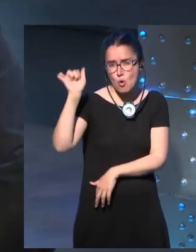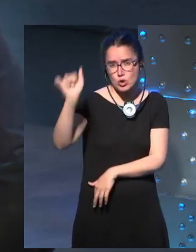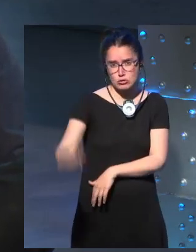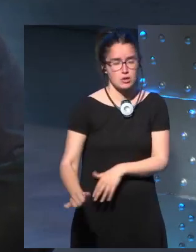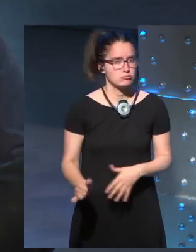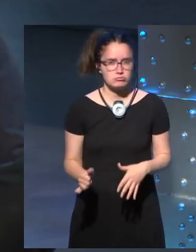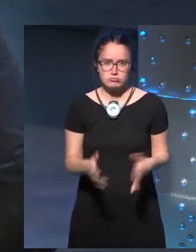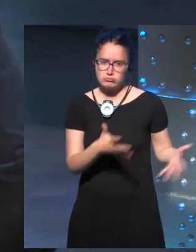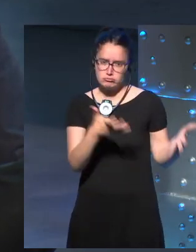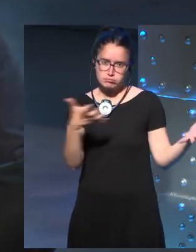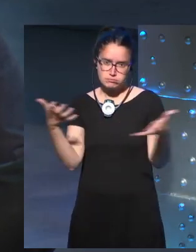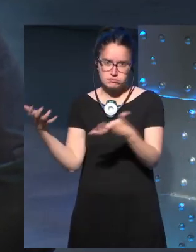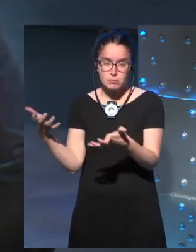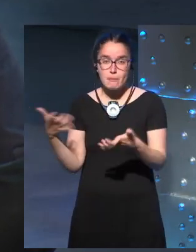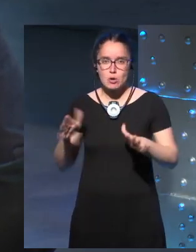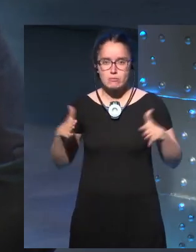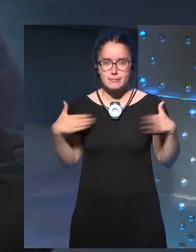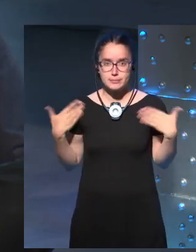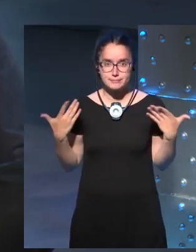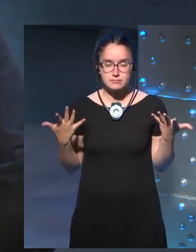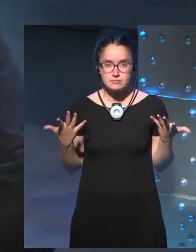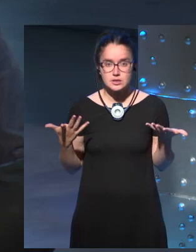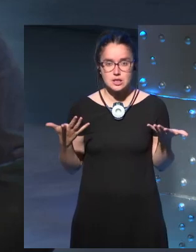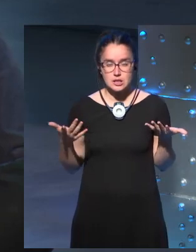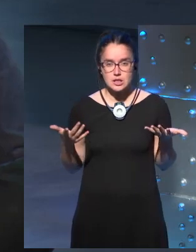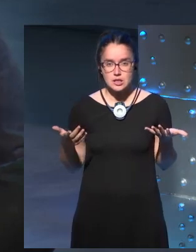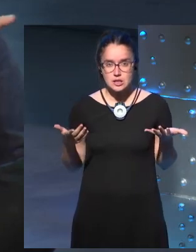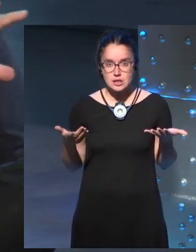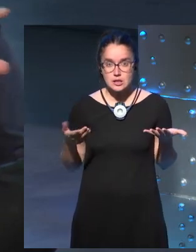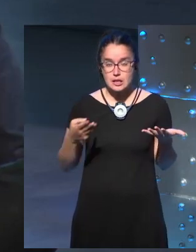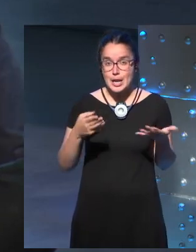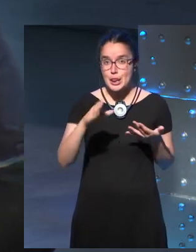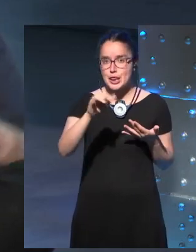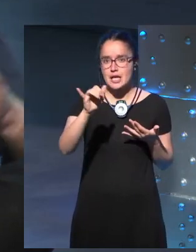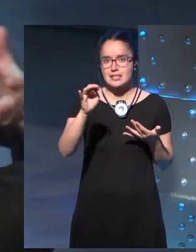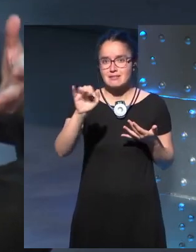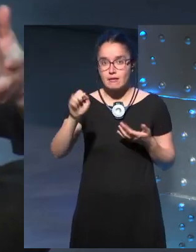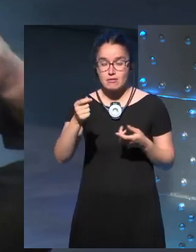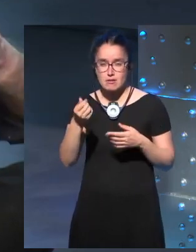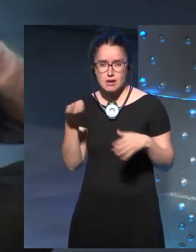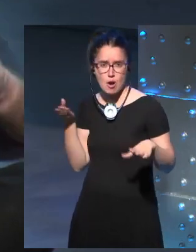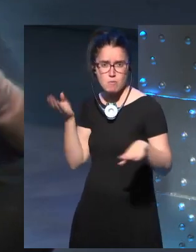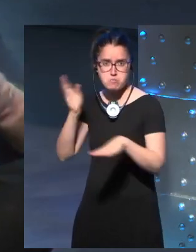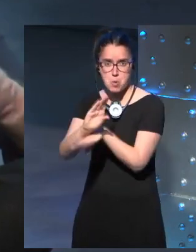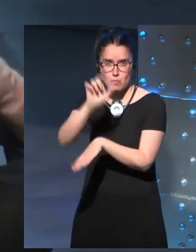Foreign money comes in from Sheikh Mansour. They begin to buy players, get a good coach, and now they have Guardiola. They